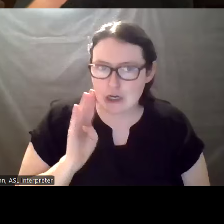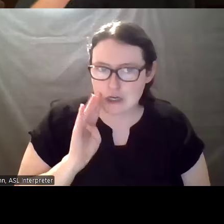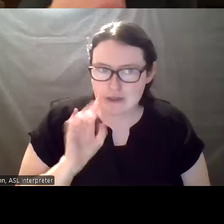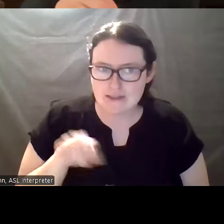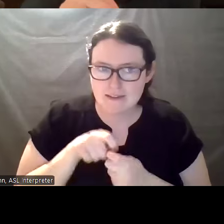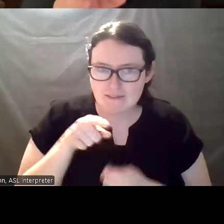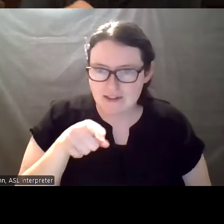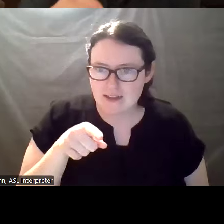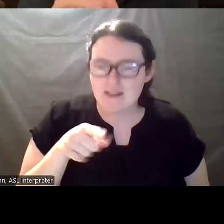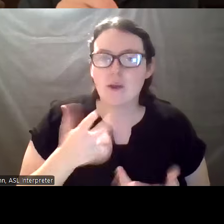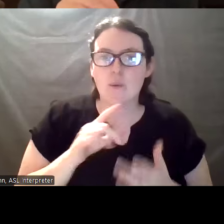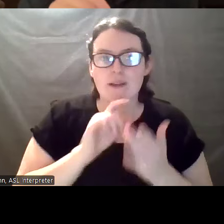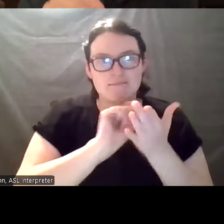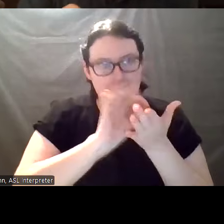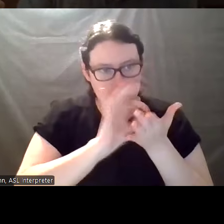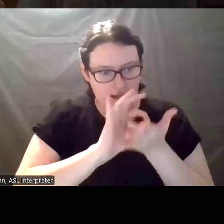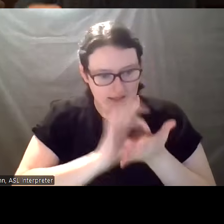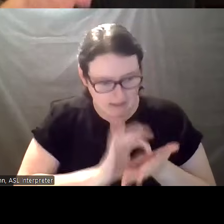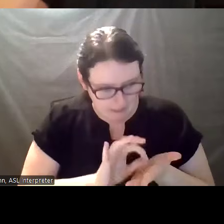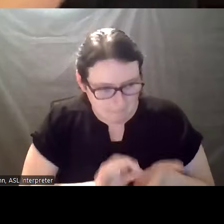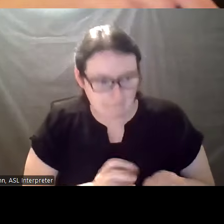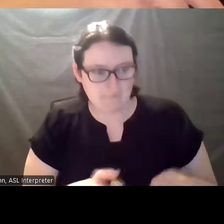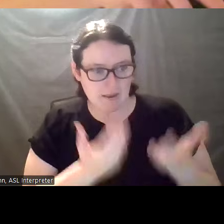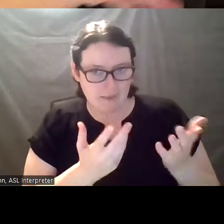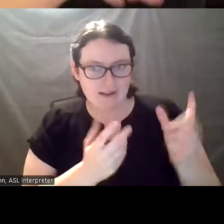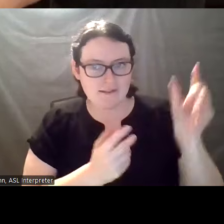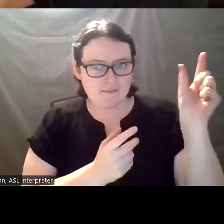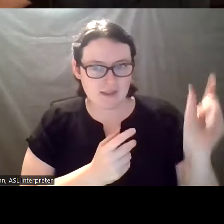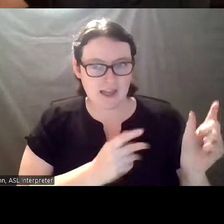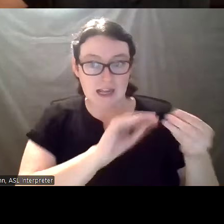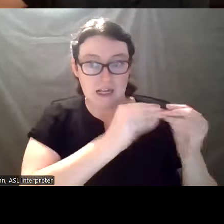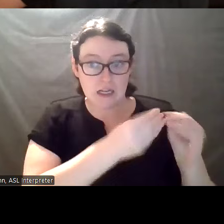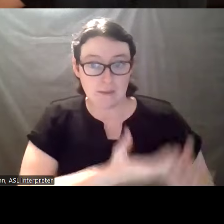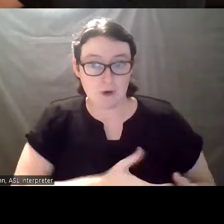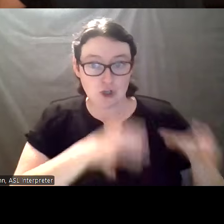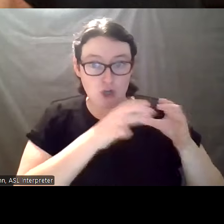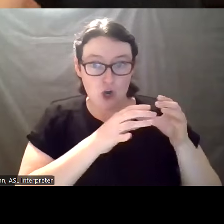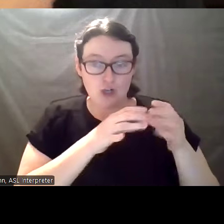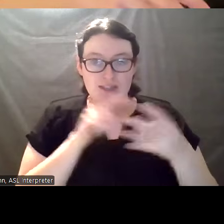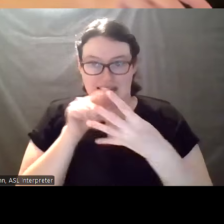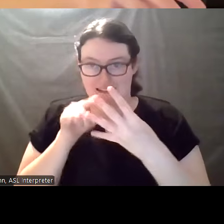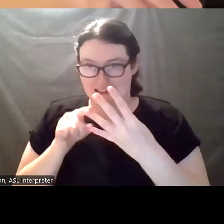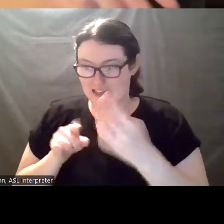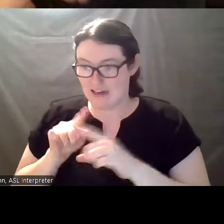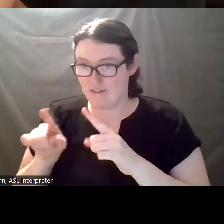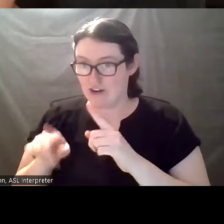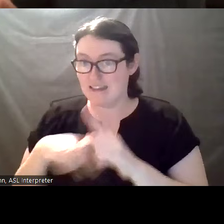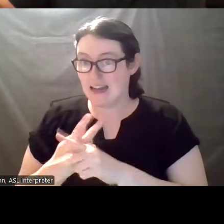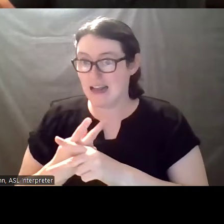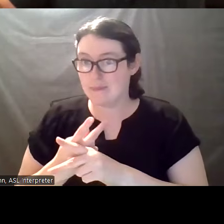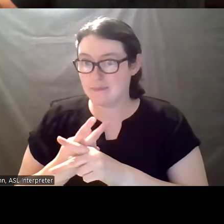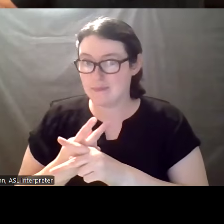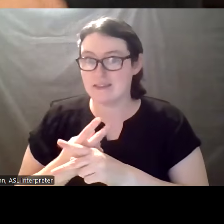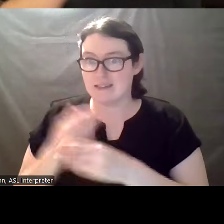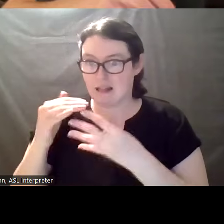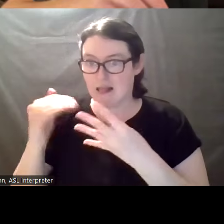what's being tallied up on this side of this tablet is X number of jars of this type of beer, Y number of jars of this